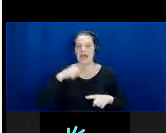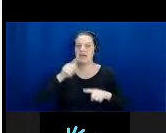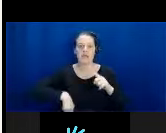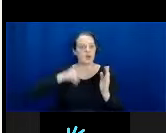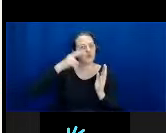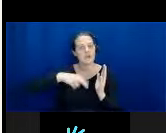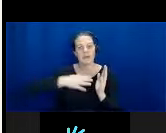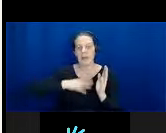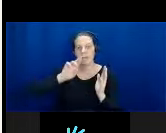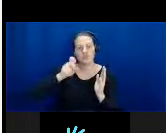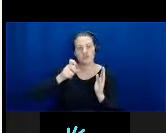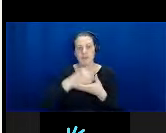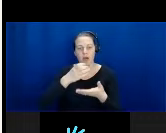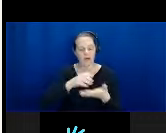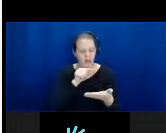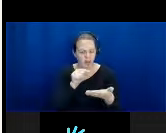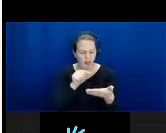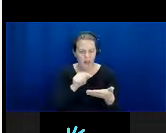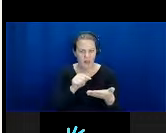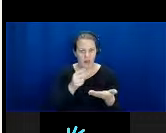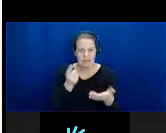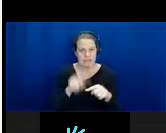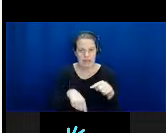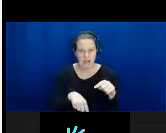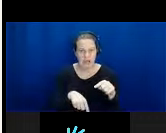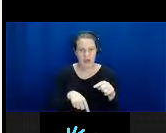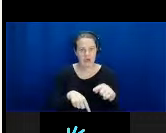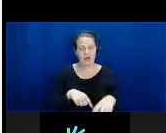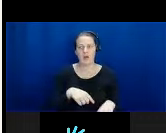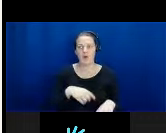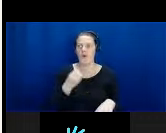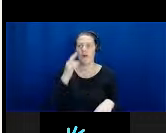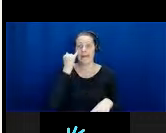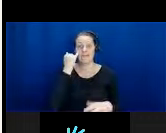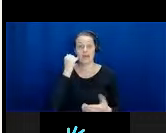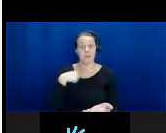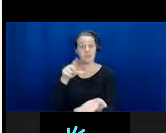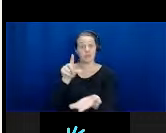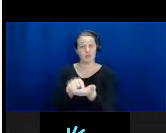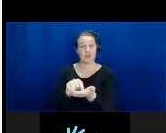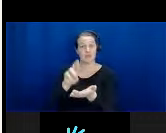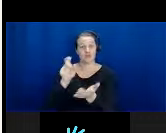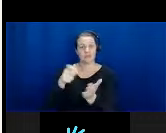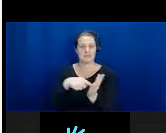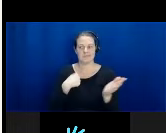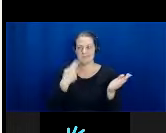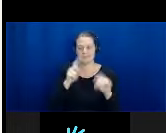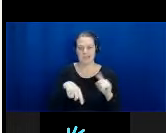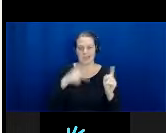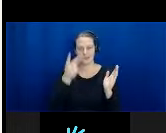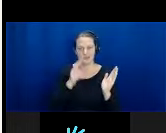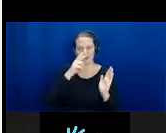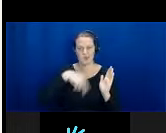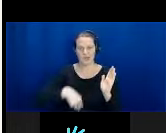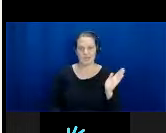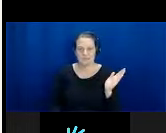bottles, or for instance, if I am printing out like a prescription, they'll say I can't even read what this says. So